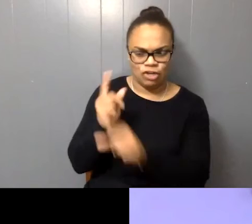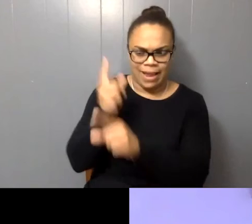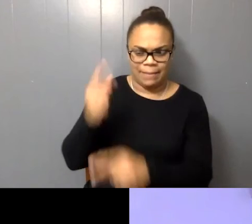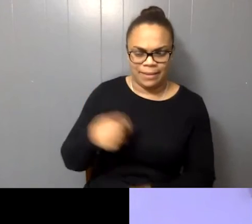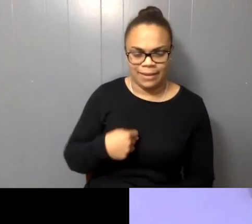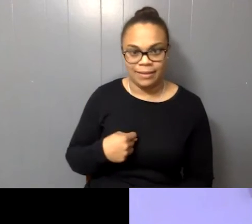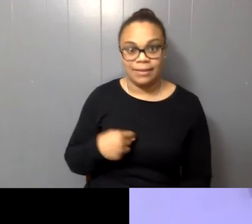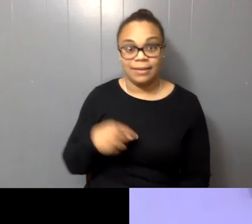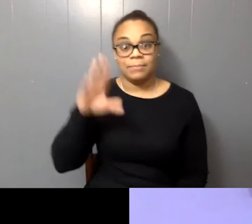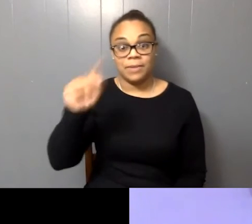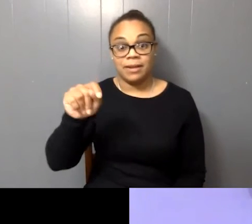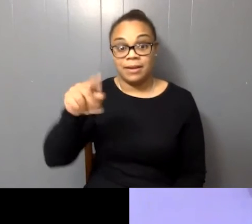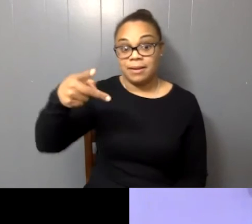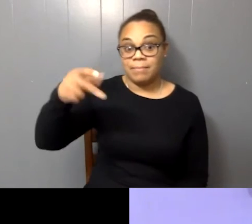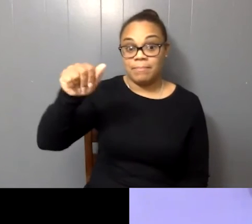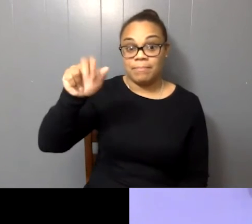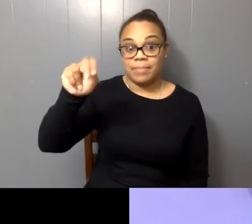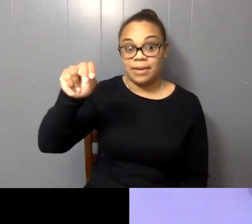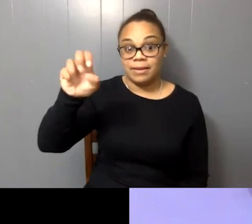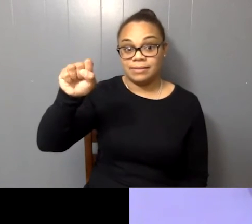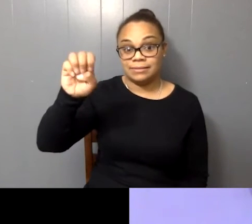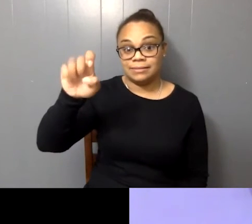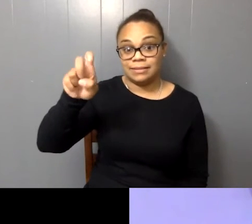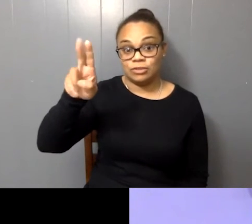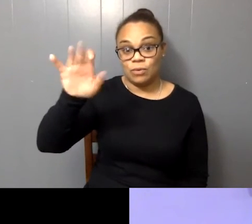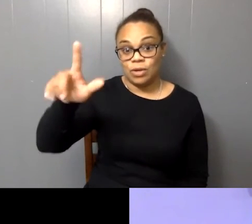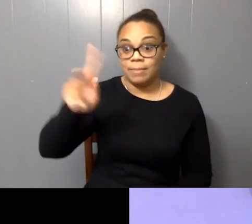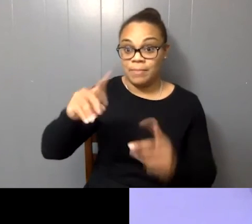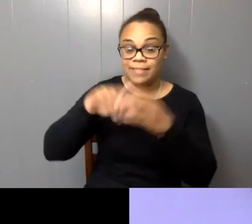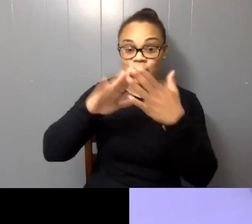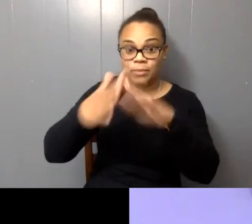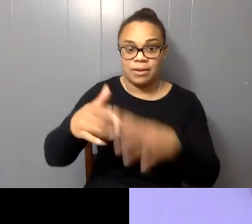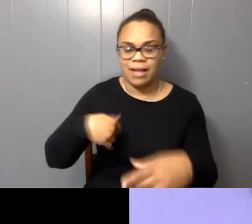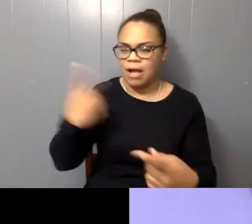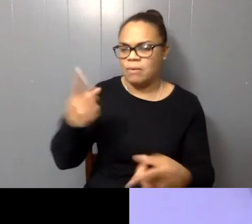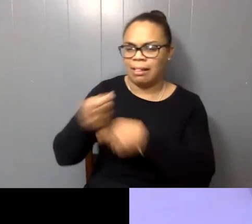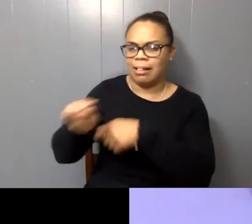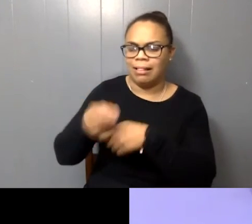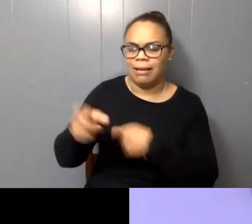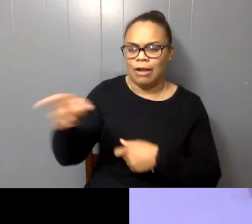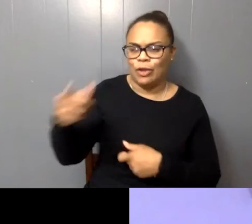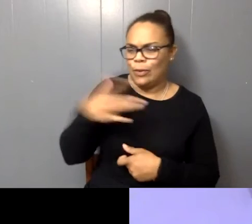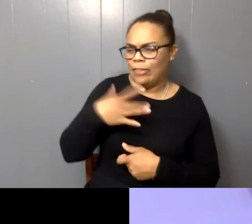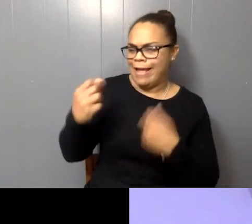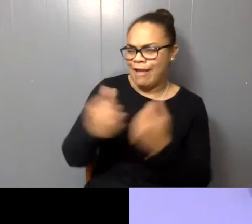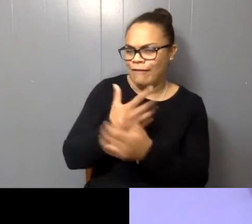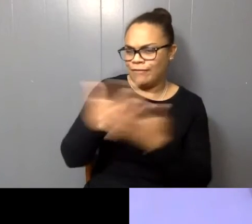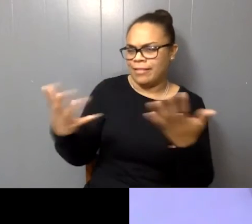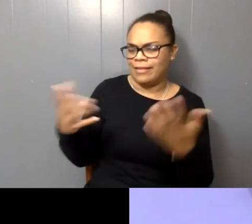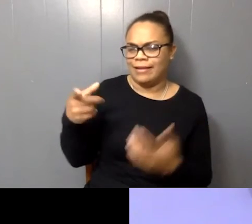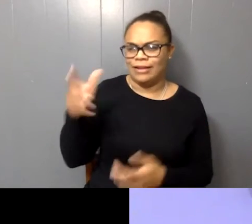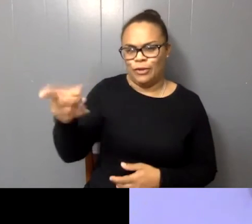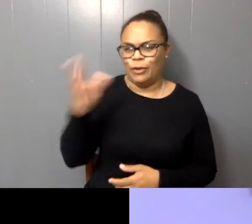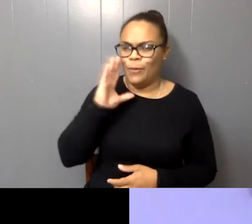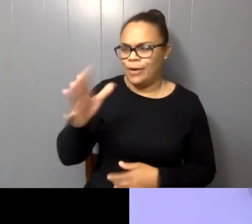people in the community, I would be like, oh, you guys like anything, or like you guys would date a tree or a pan or anything like that, because I was simply uneducated